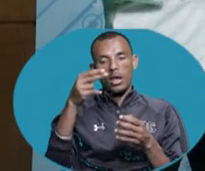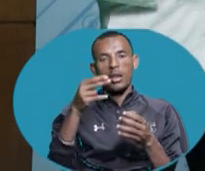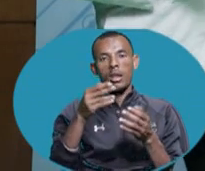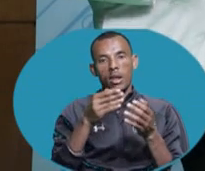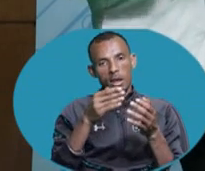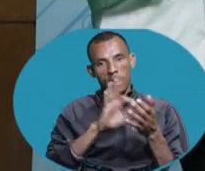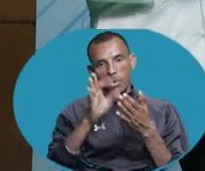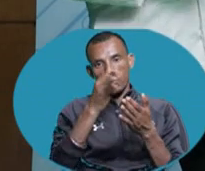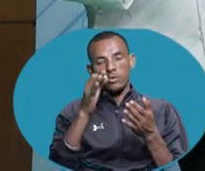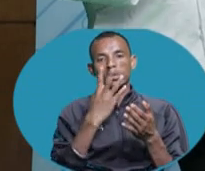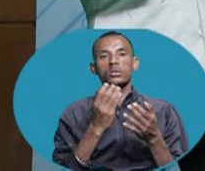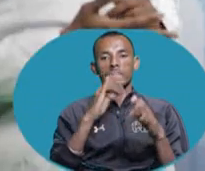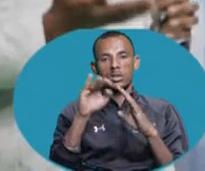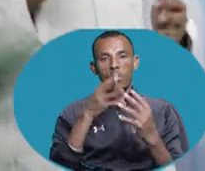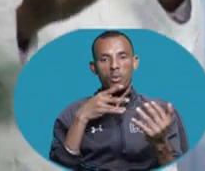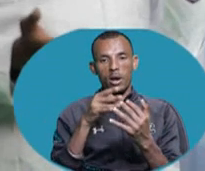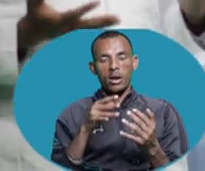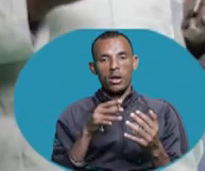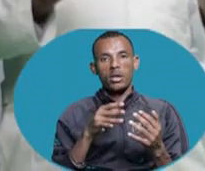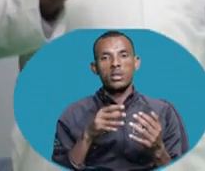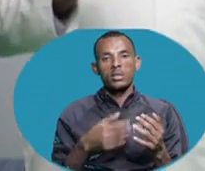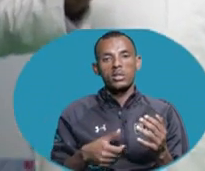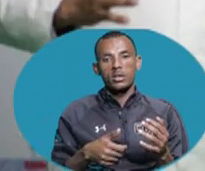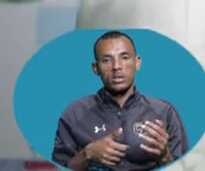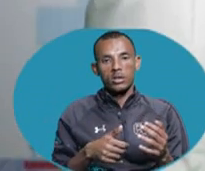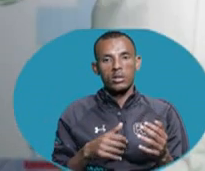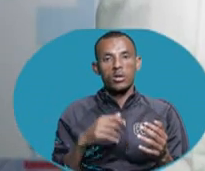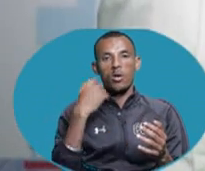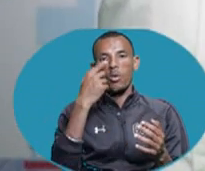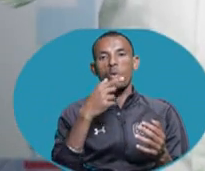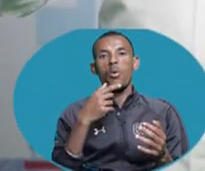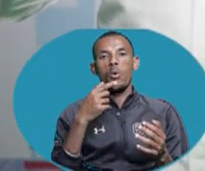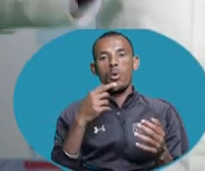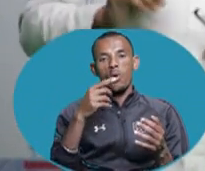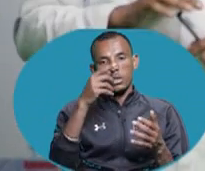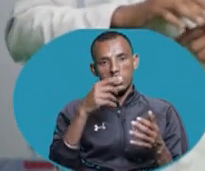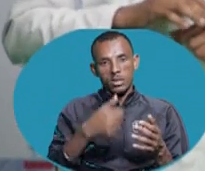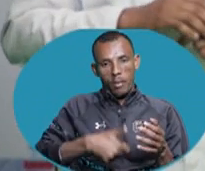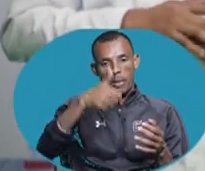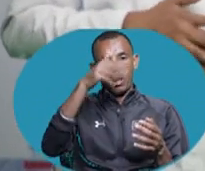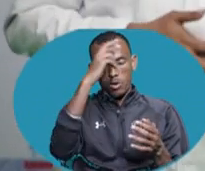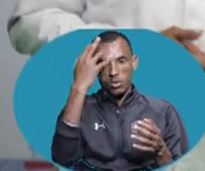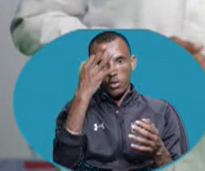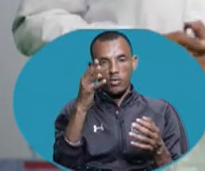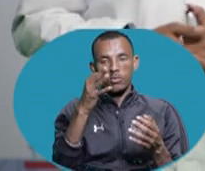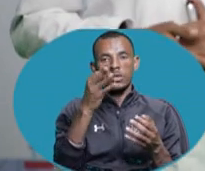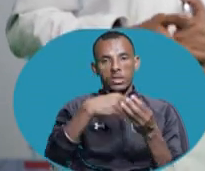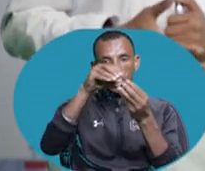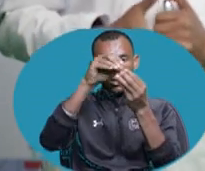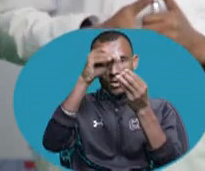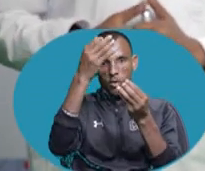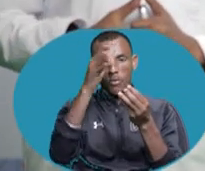The other one, what was the main student? What was the main cause for the rise of